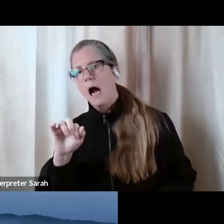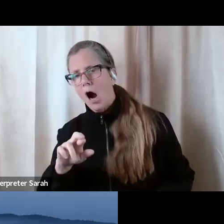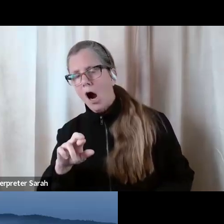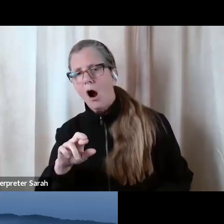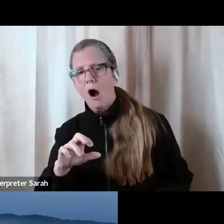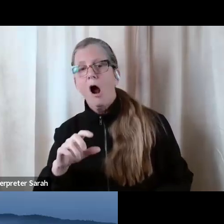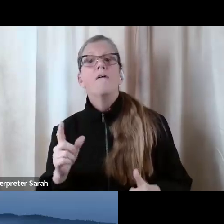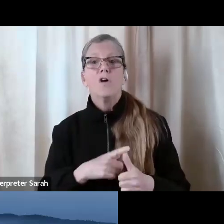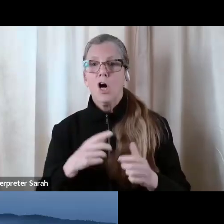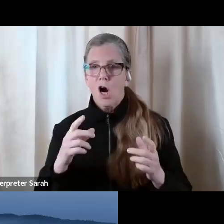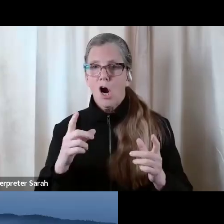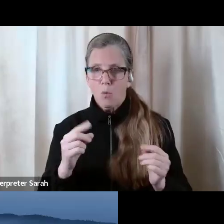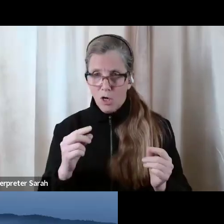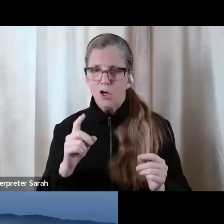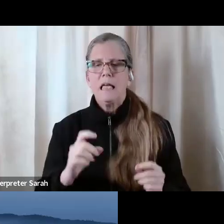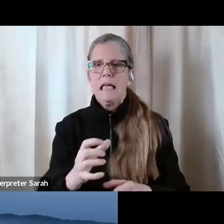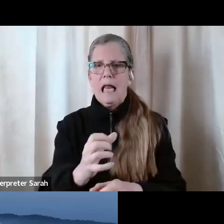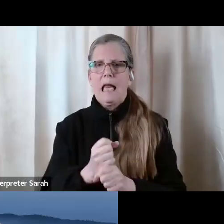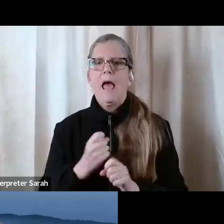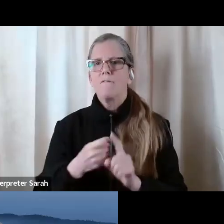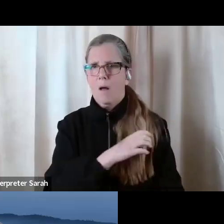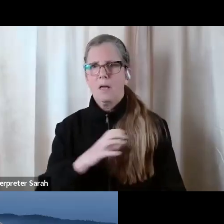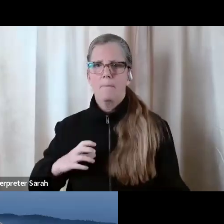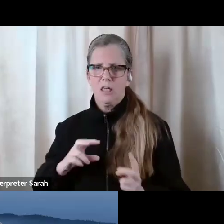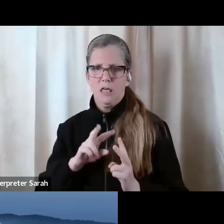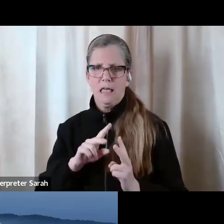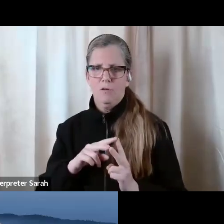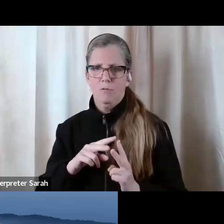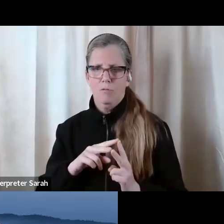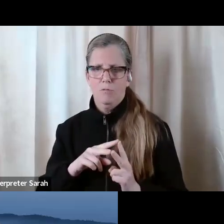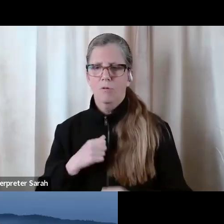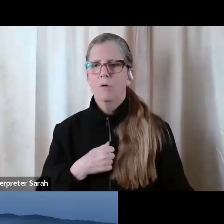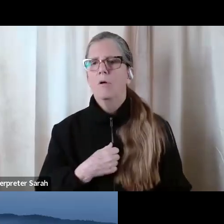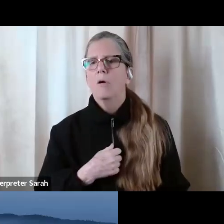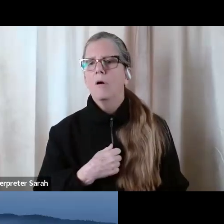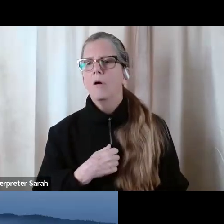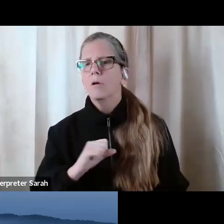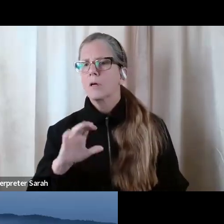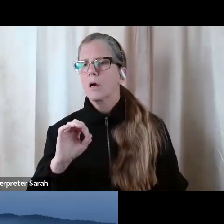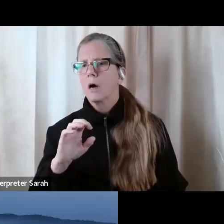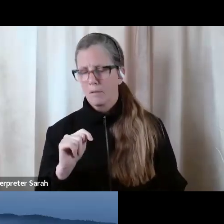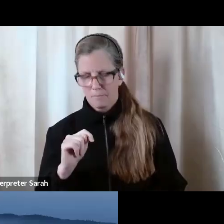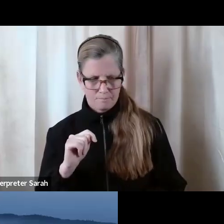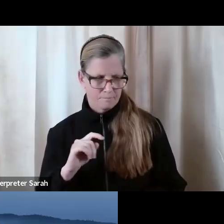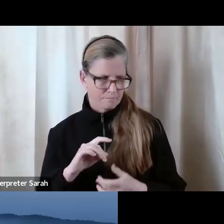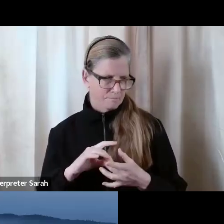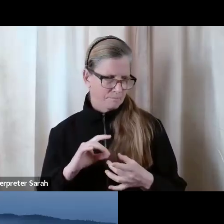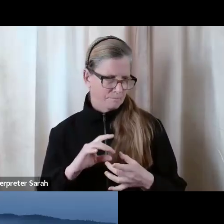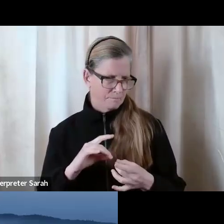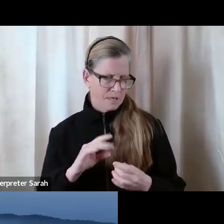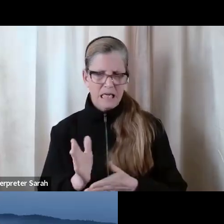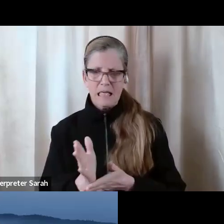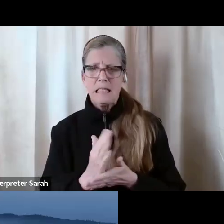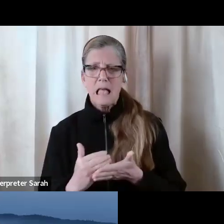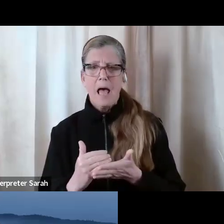or WIR. Got it. And I know that some folks are newcomers here.